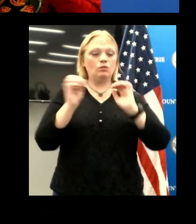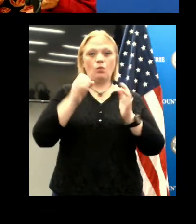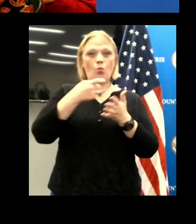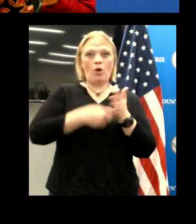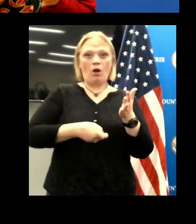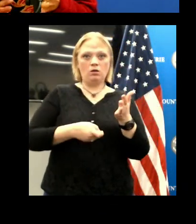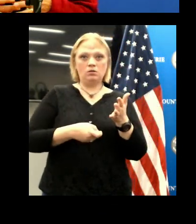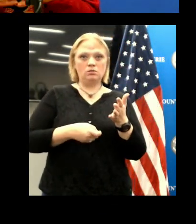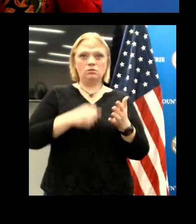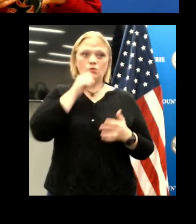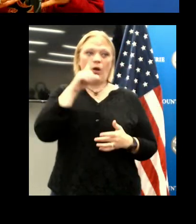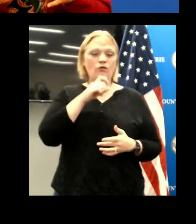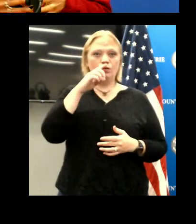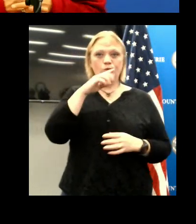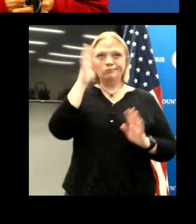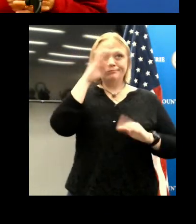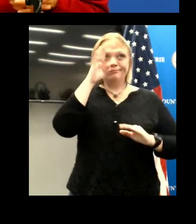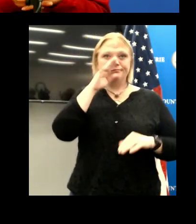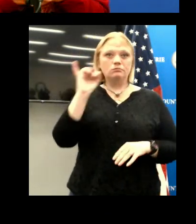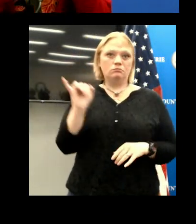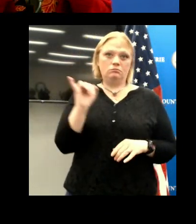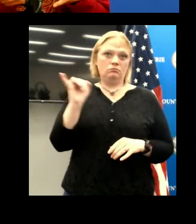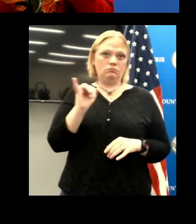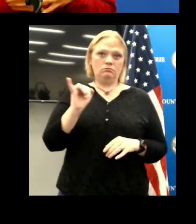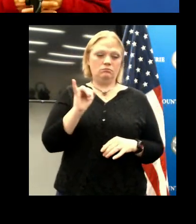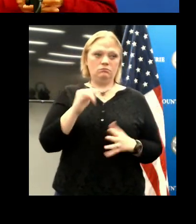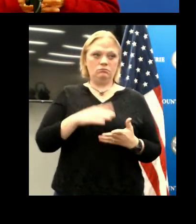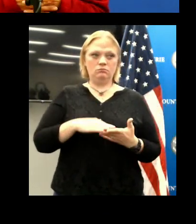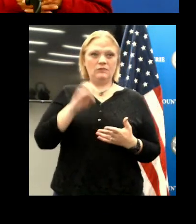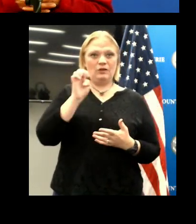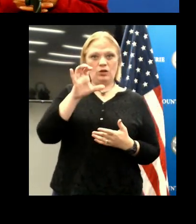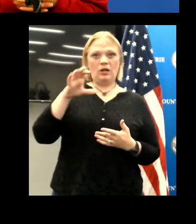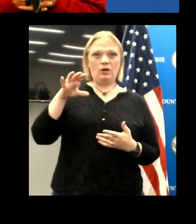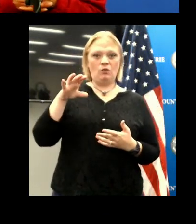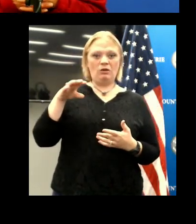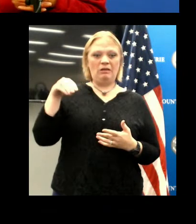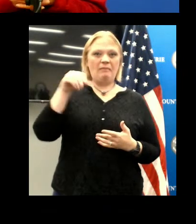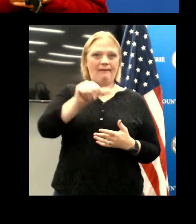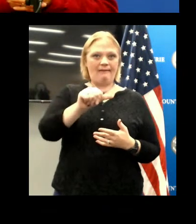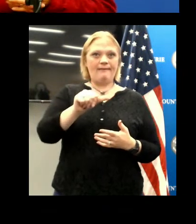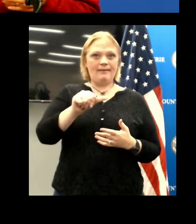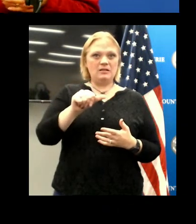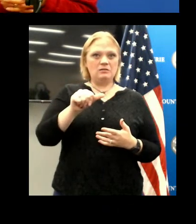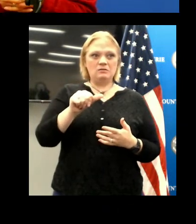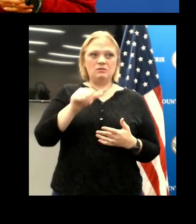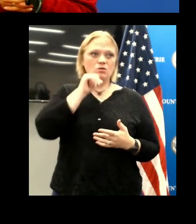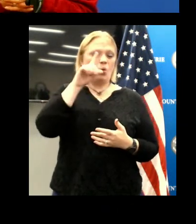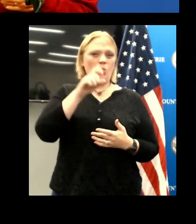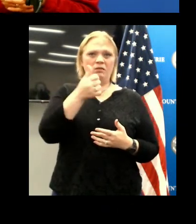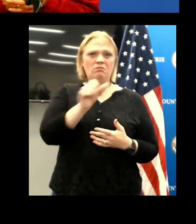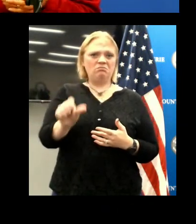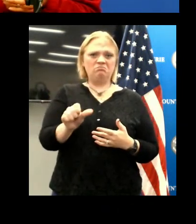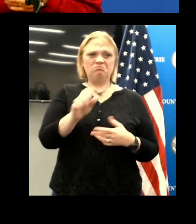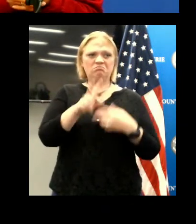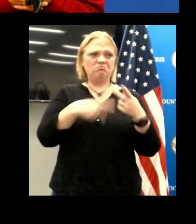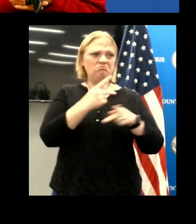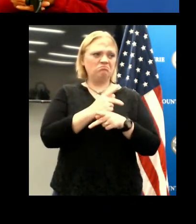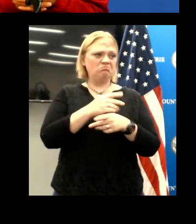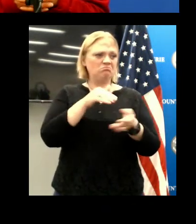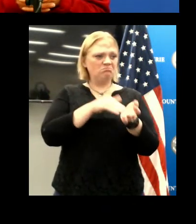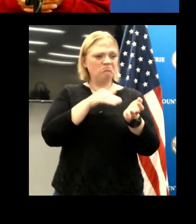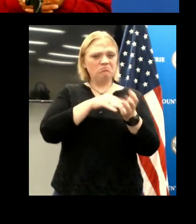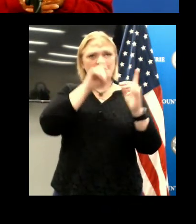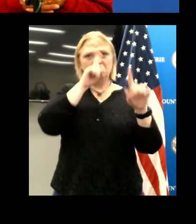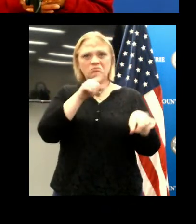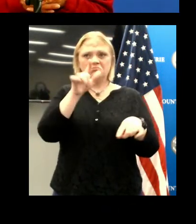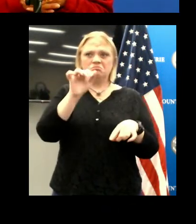You don't have to worry about insurance. This is paid for through Erie County dollars. You don't need any type of physician's order or laboratory